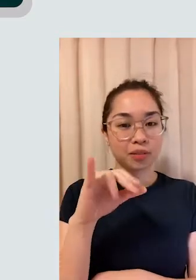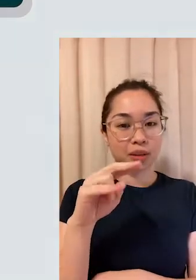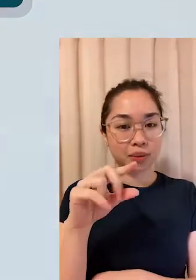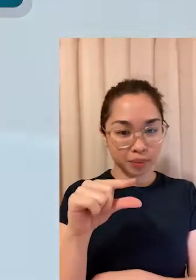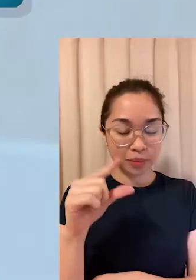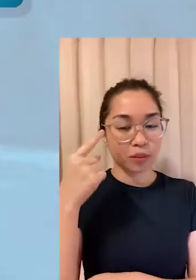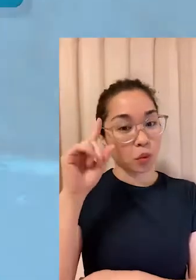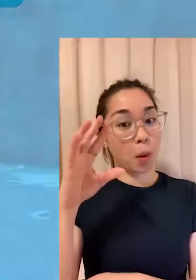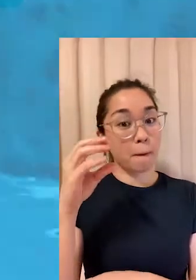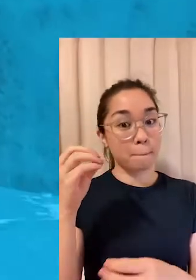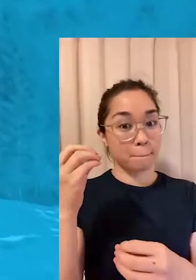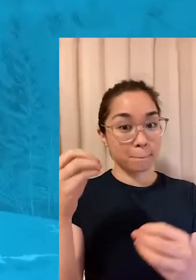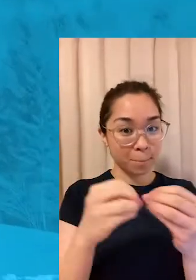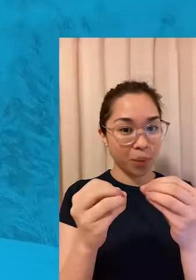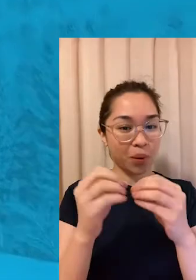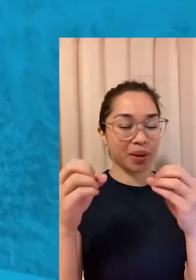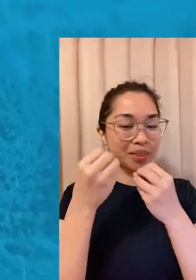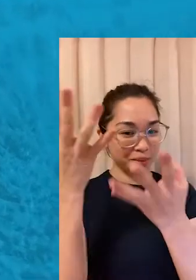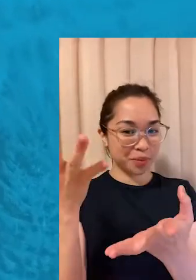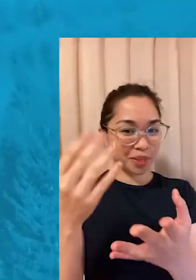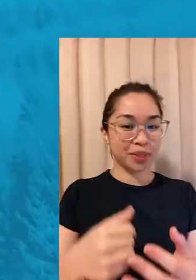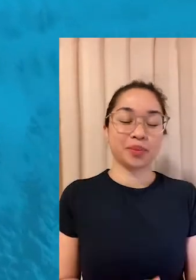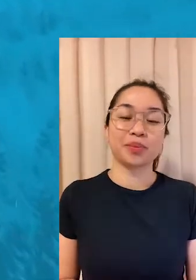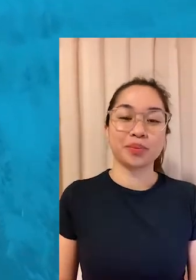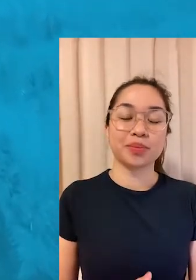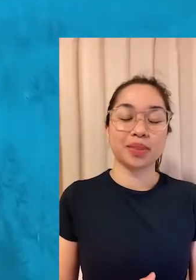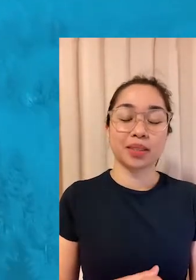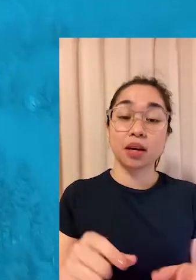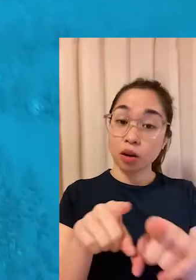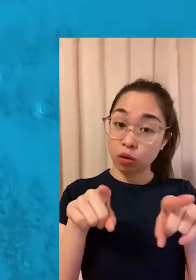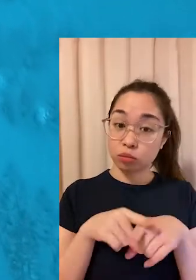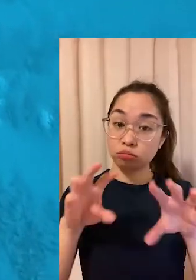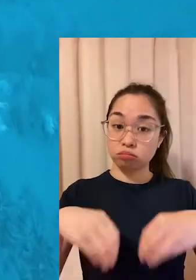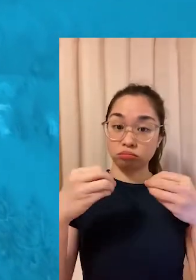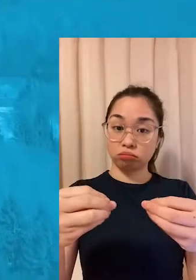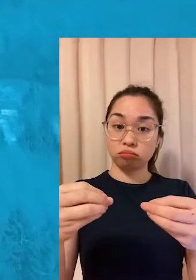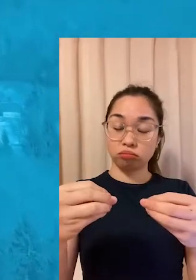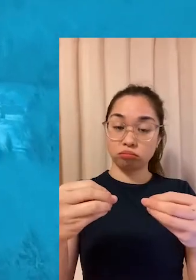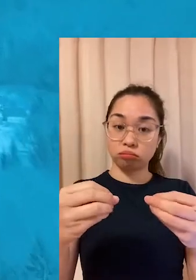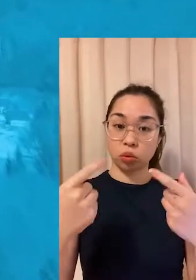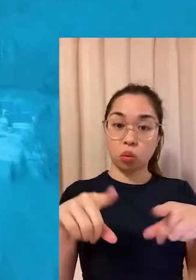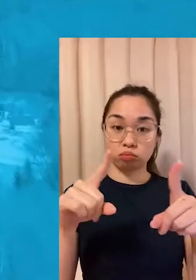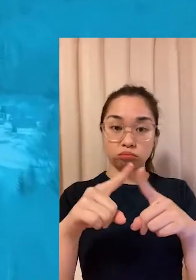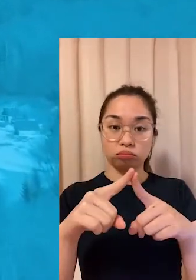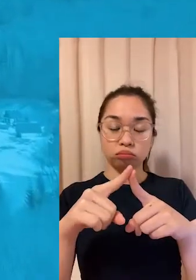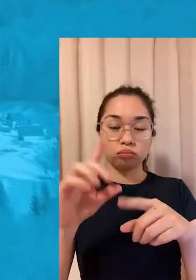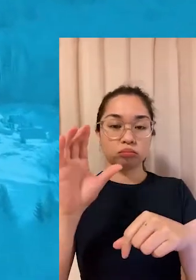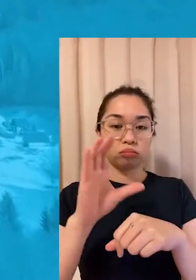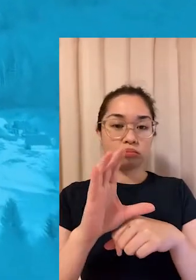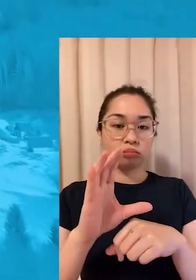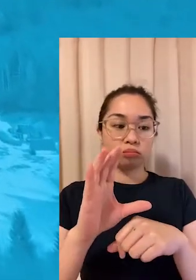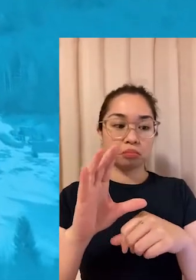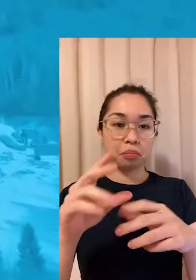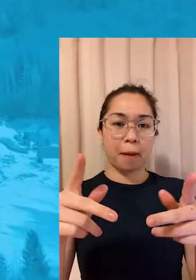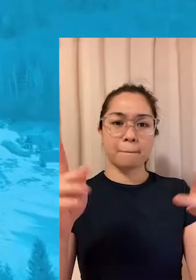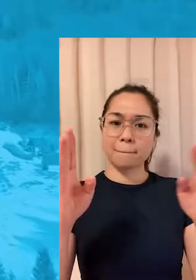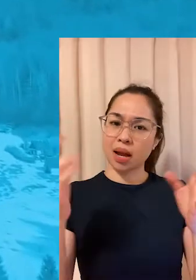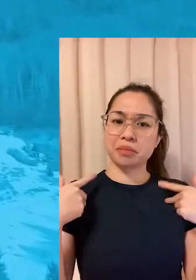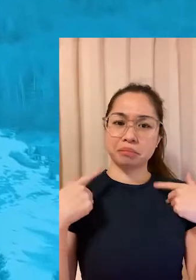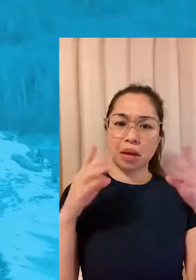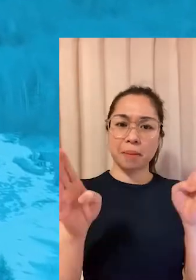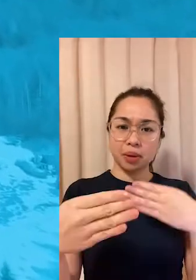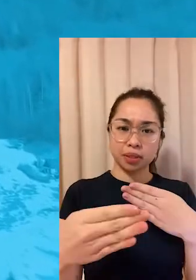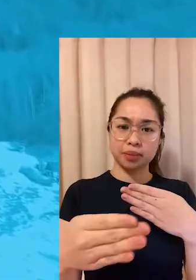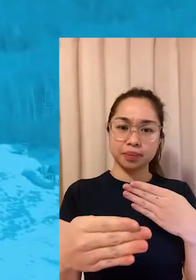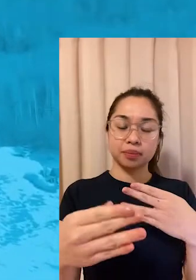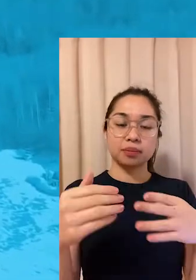ccbc.ph/giving for more details. You can also give in person at our designated offering boxes located